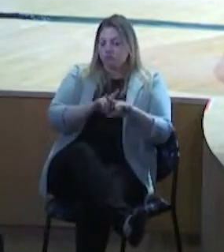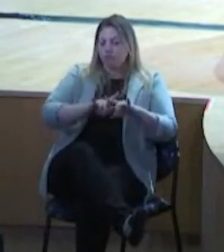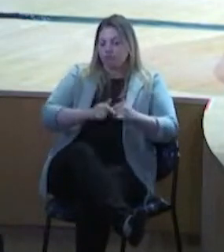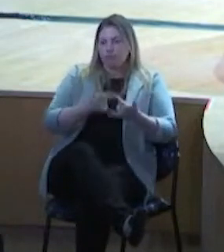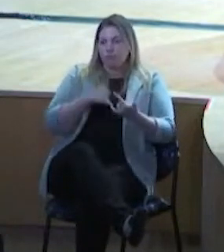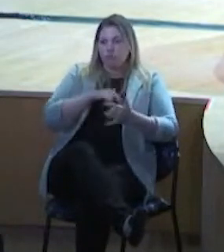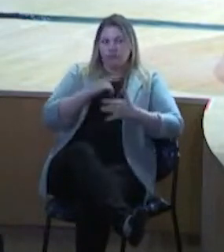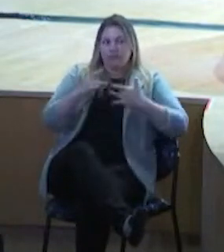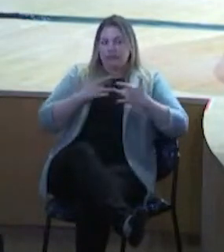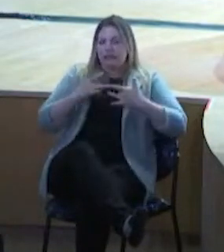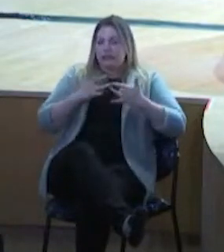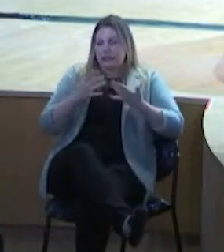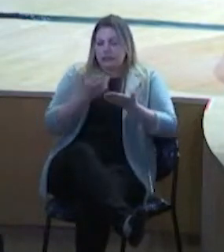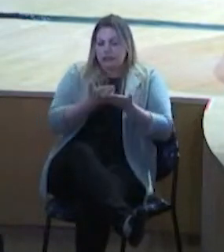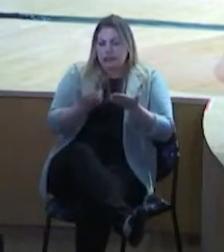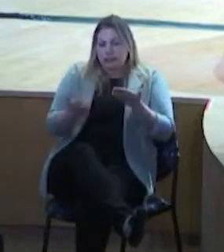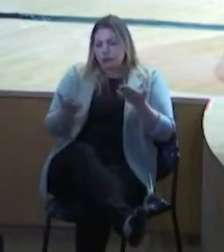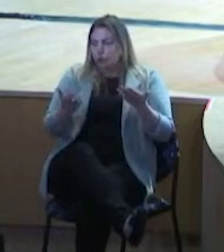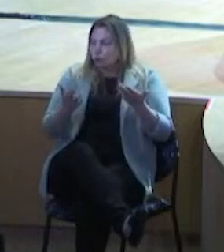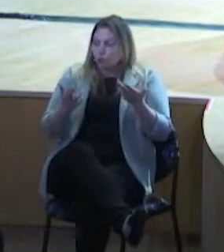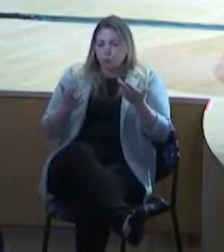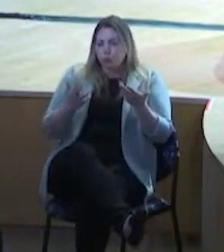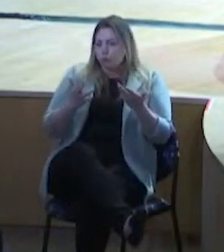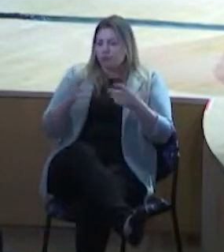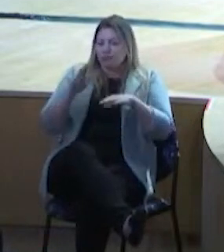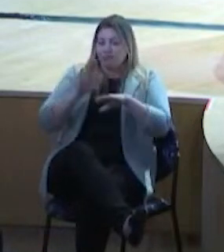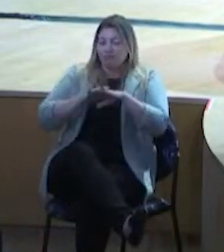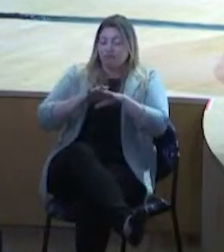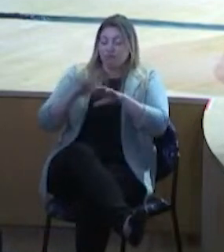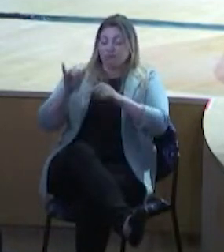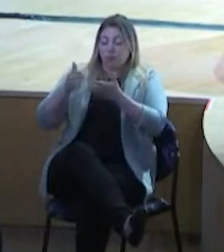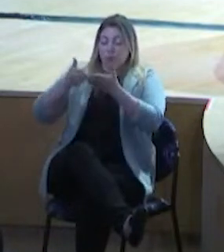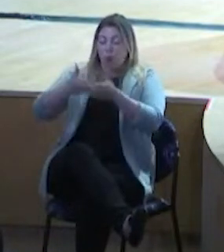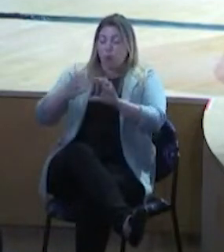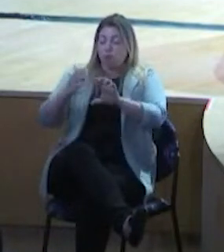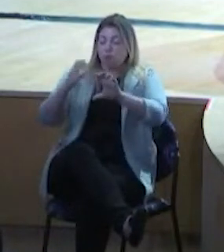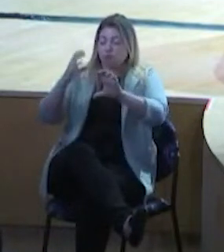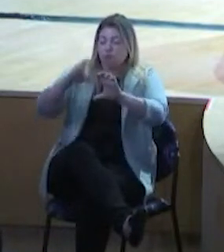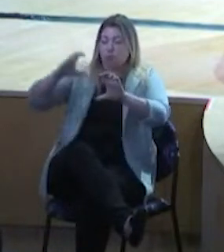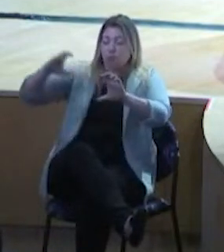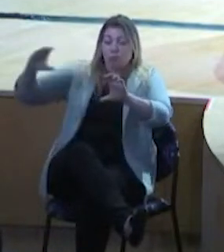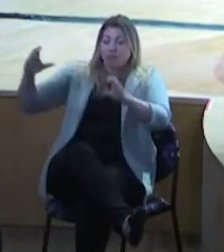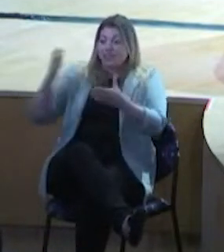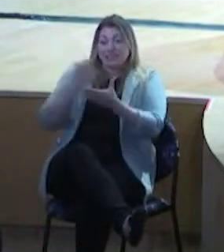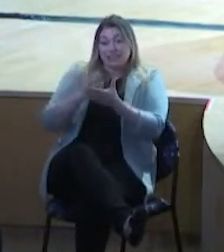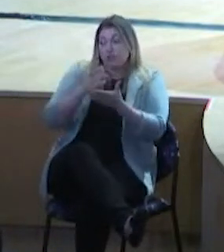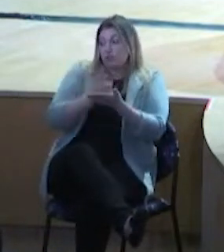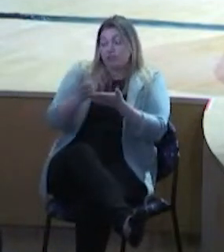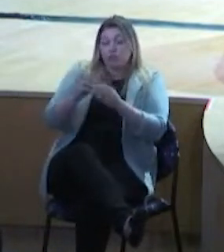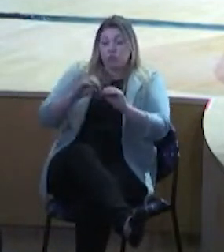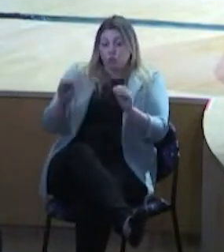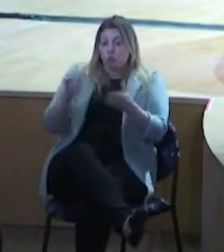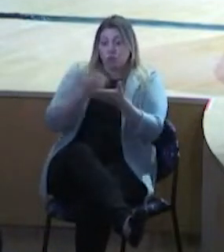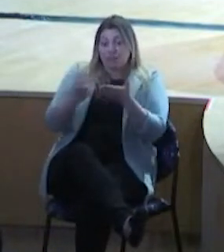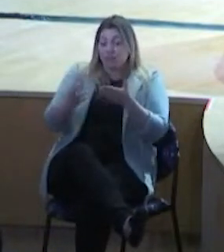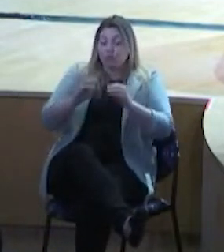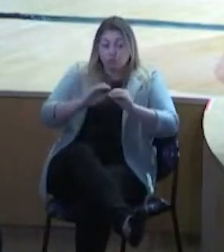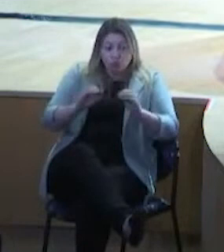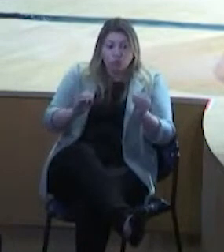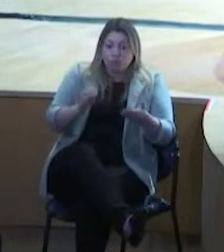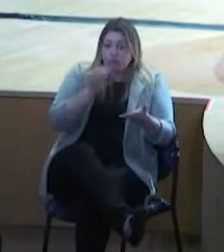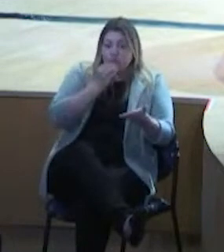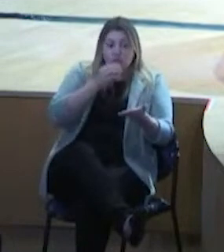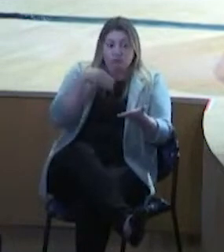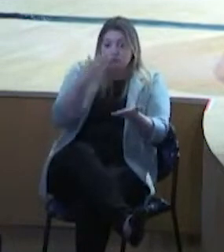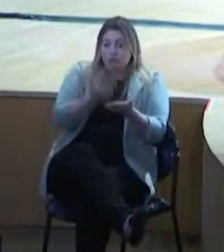were worried about resources coming in on the barge, and there were some weeks that the resources didn't come, and